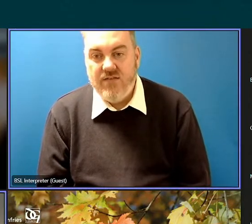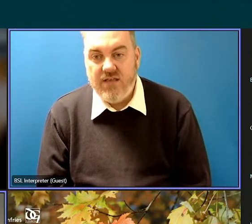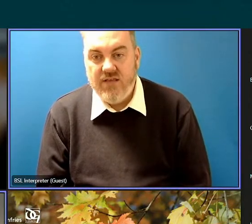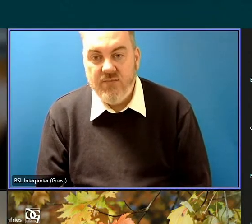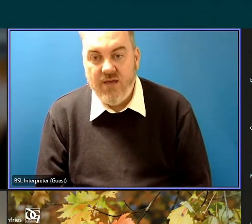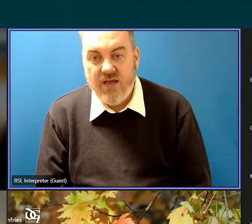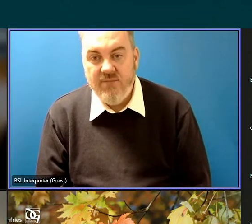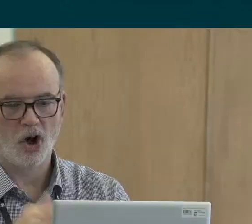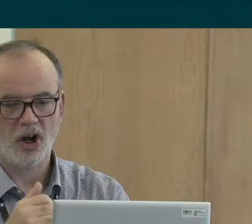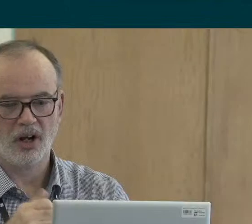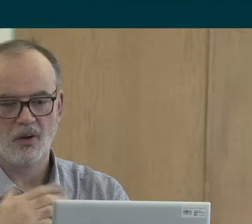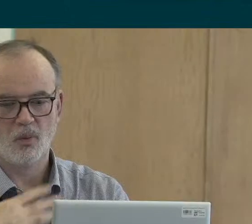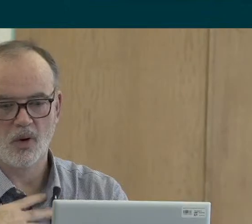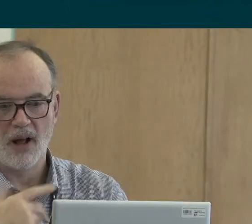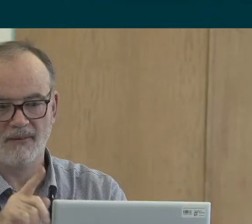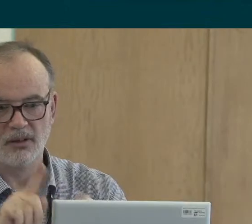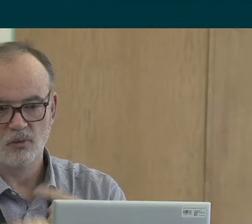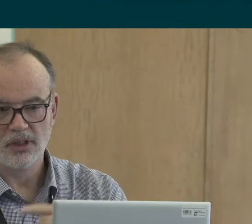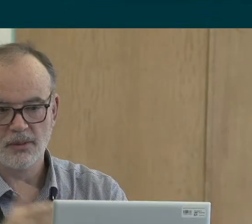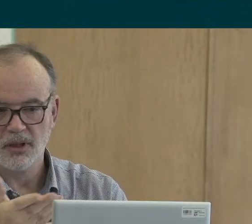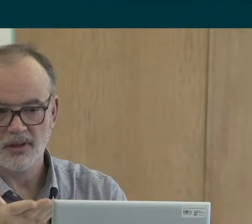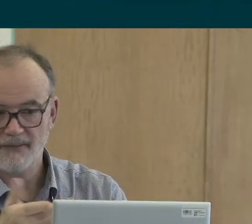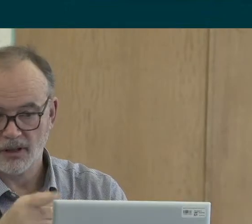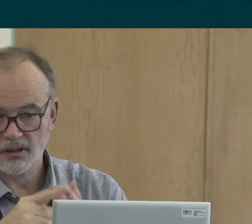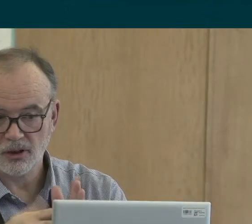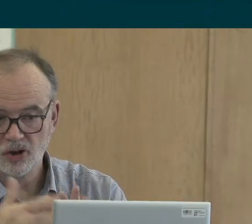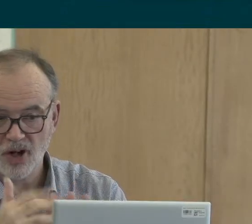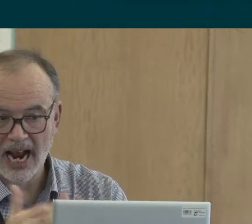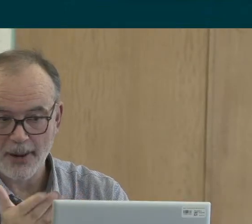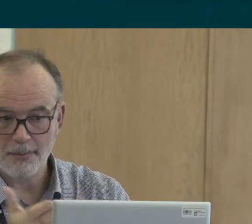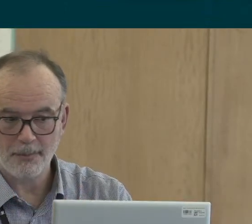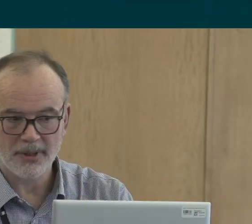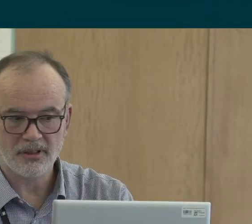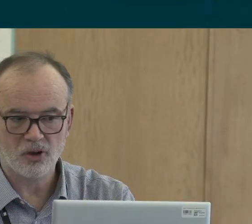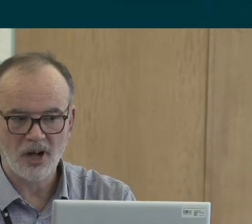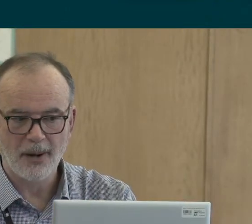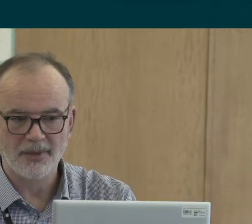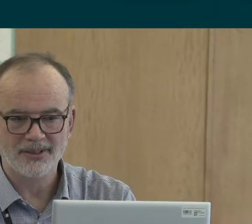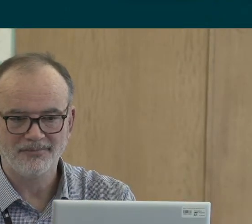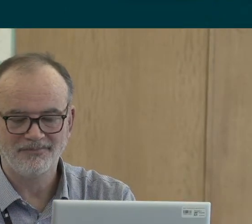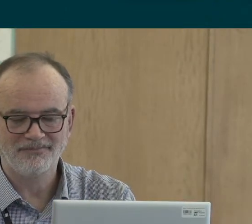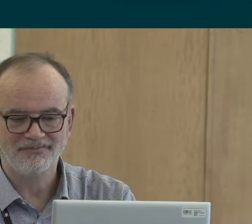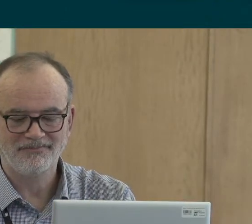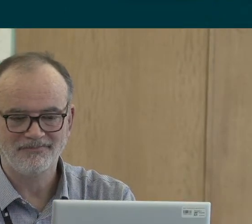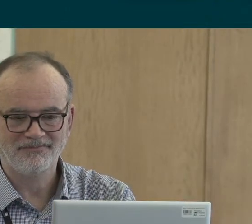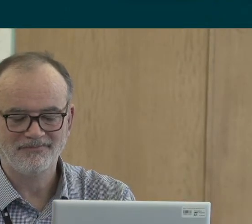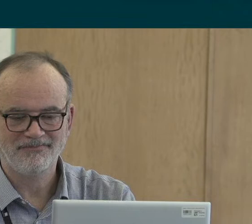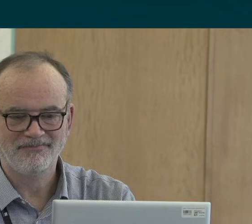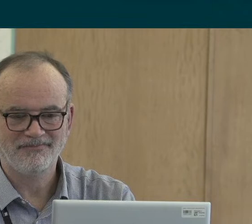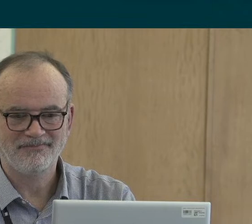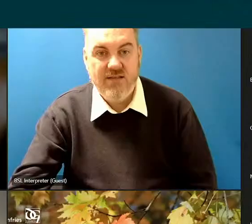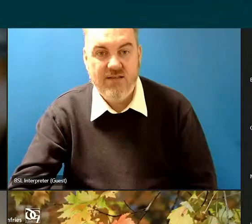Yes. Thank you. Thank you, Councillor Young. James, your response.